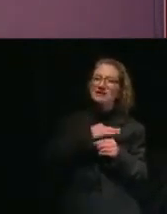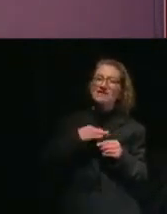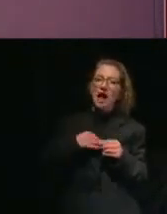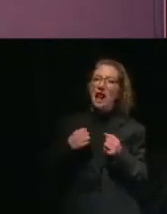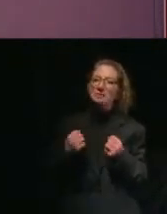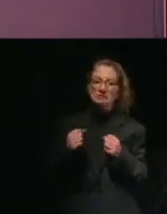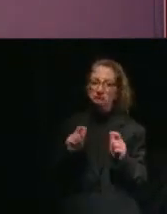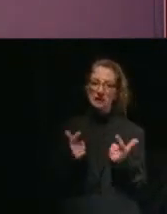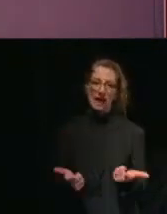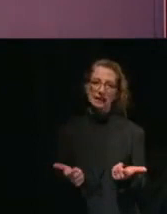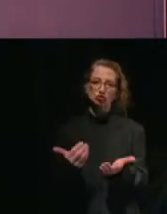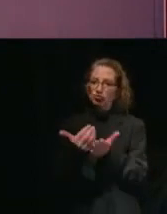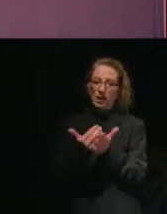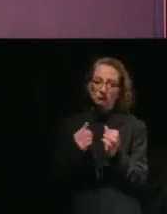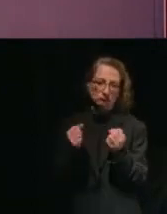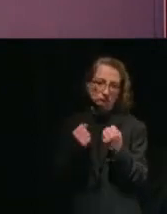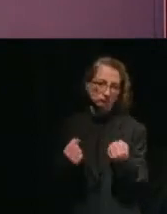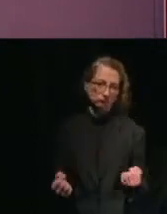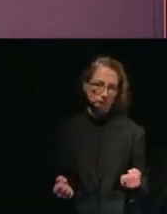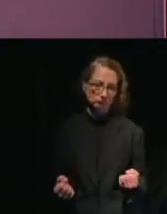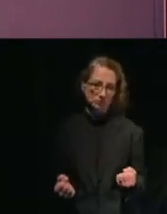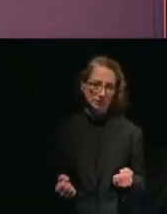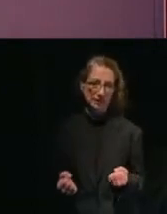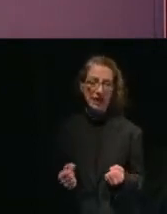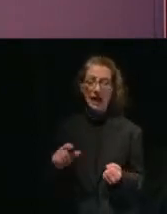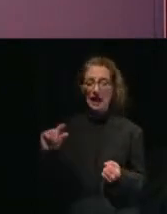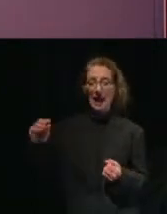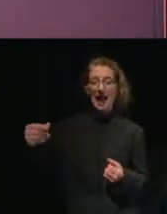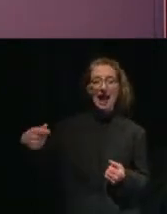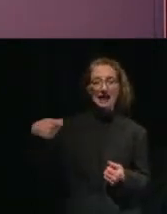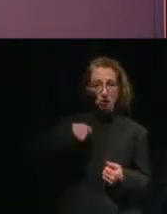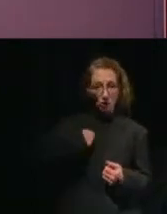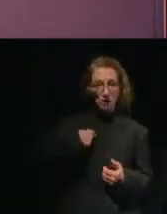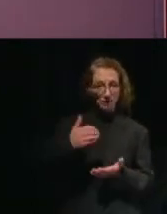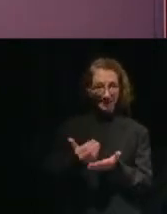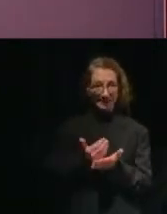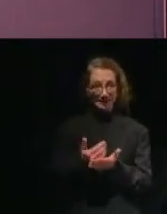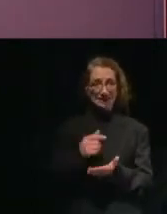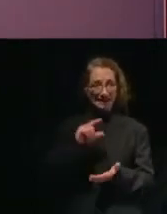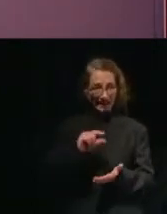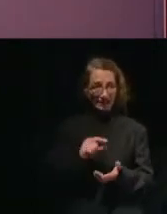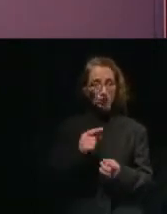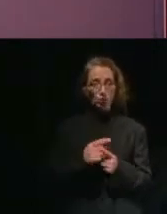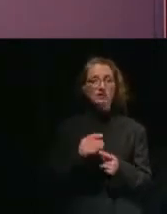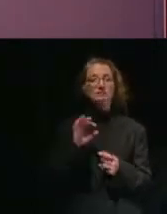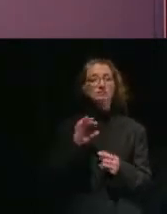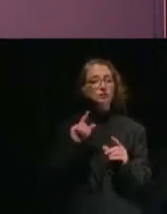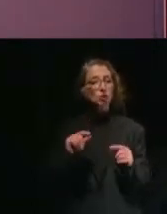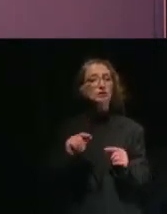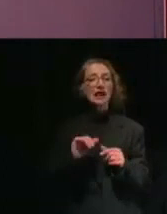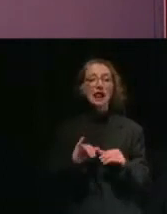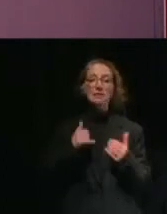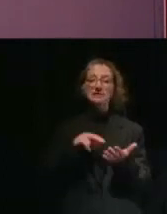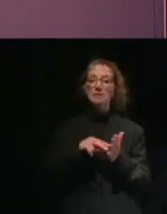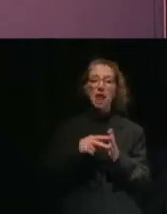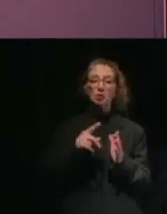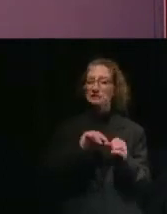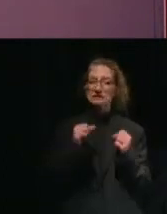for additional private safeguarding. The income is low, there's very little security for life planning,